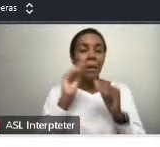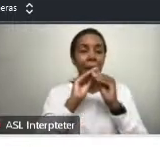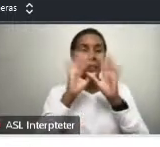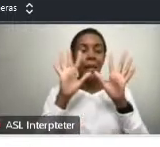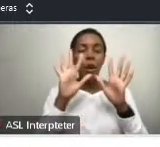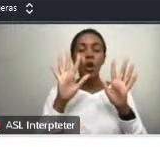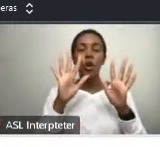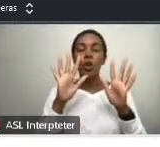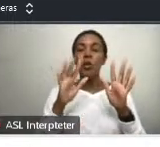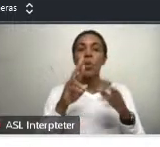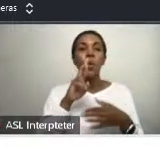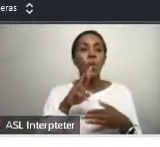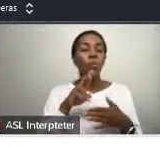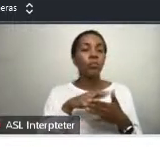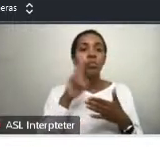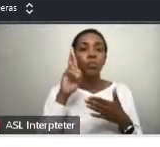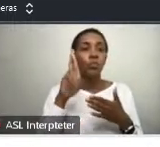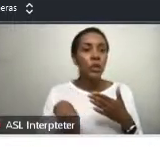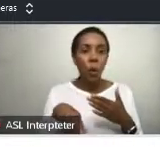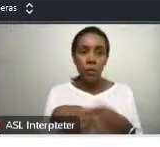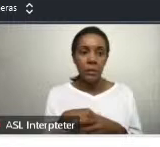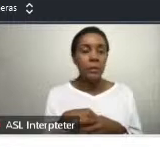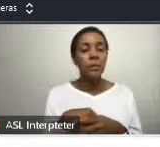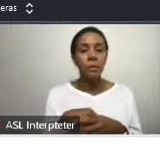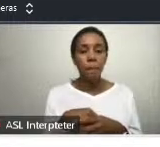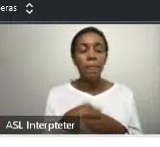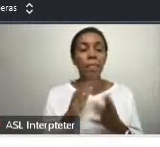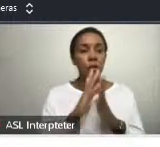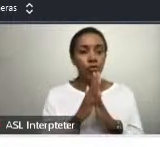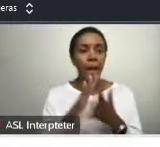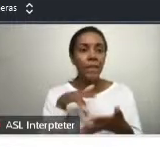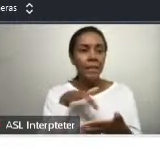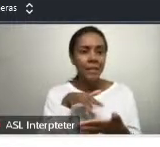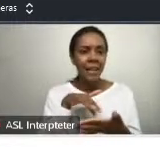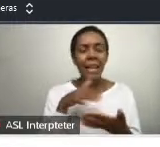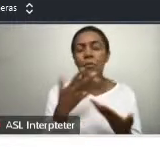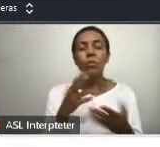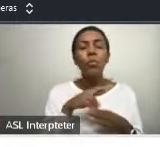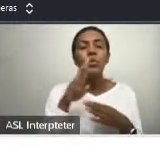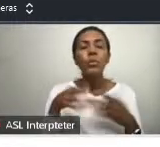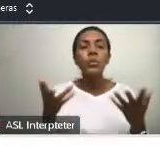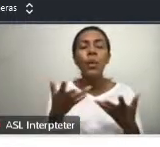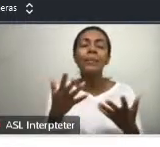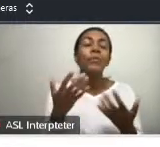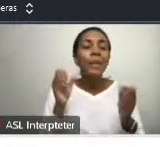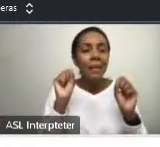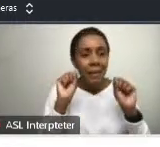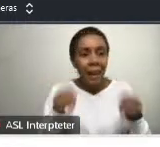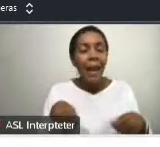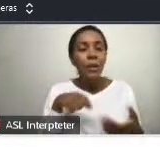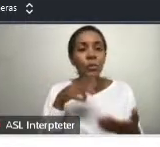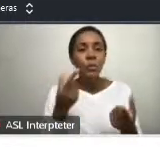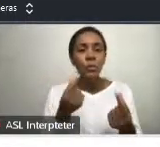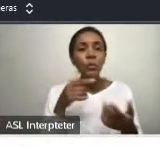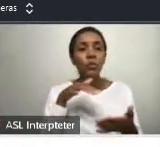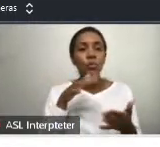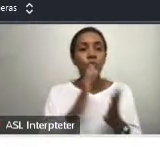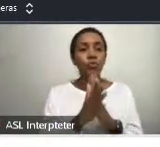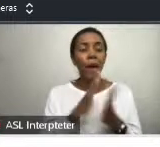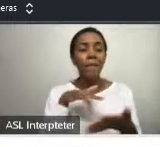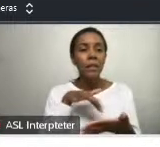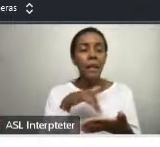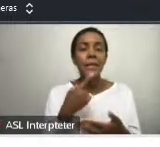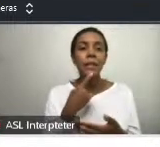of things are we seeking to get out of a traffic study? Because just to do a traffic study, you could yield a result that says we need more